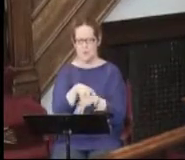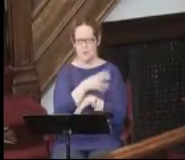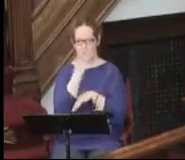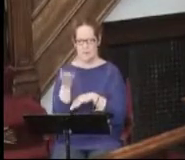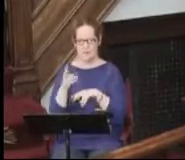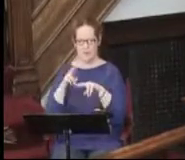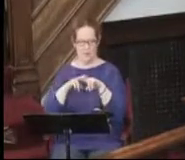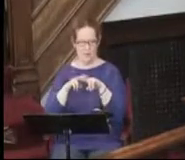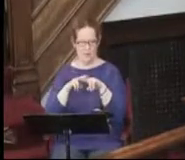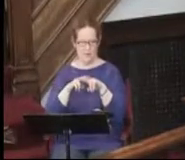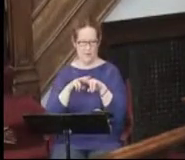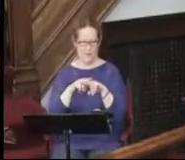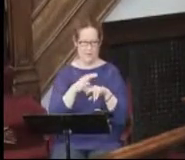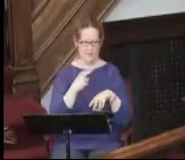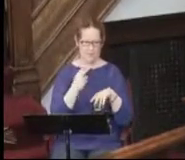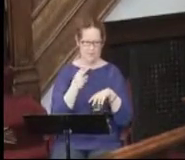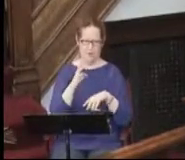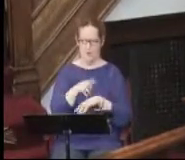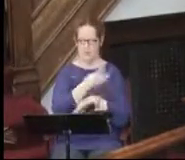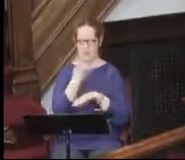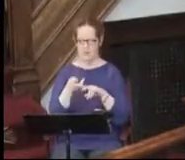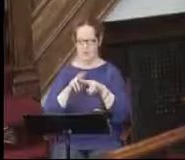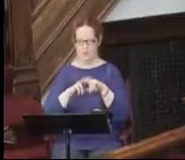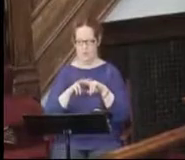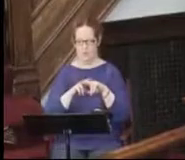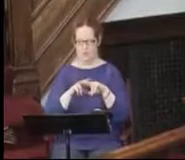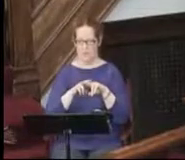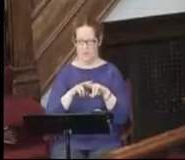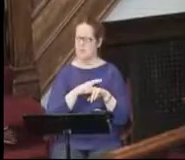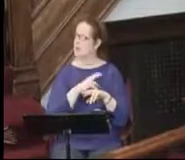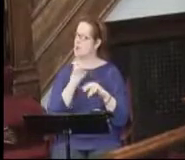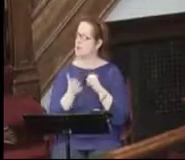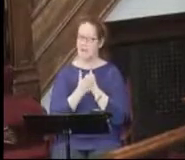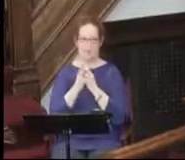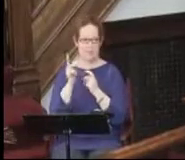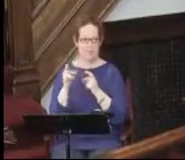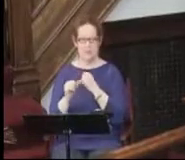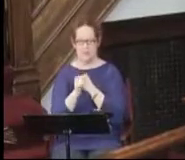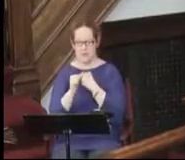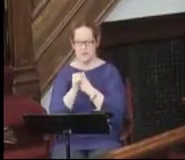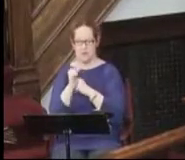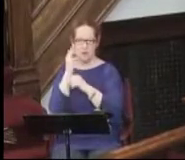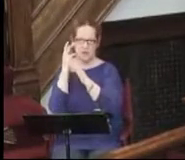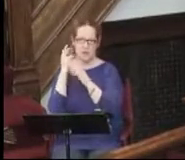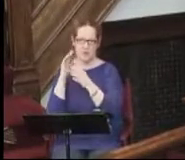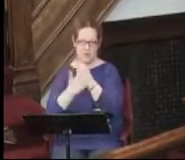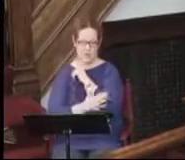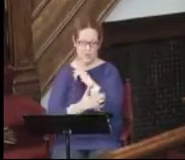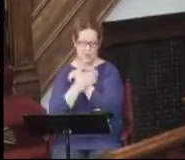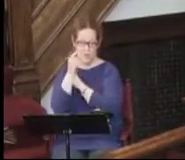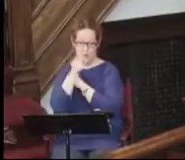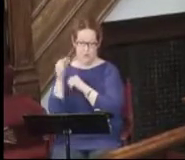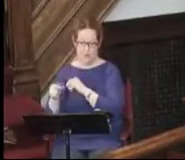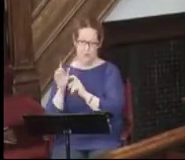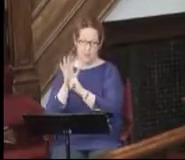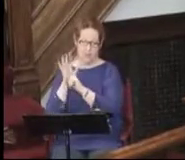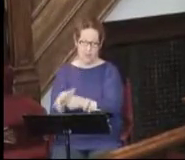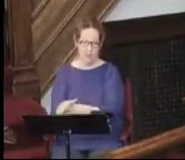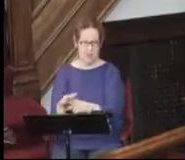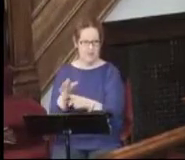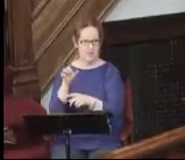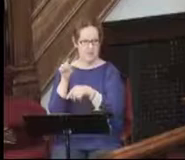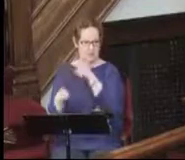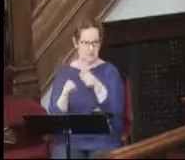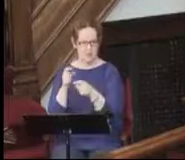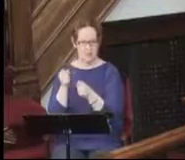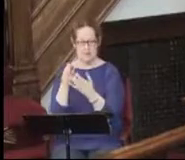Railroad. And the Rainbow Railroad helps individuals to escape imminent danger in their countries where governments tolerate and in many